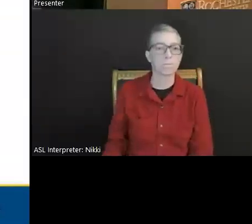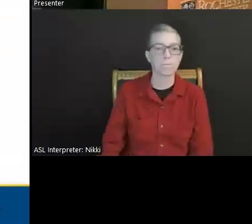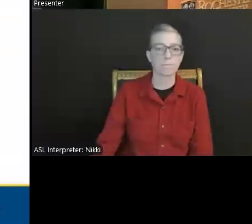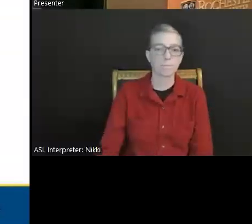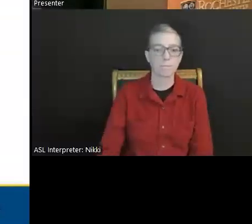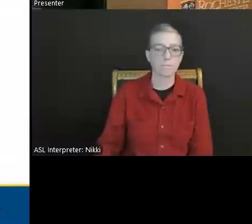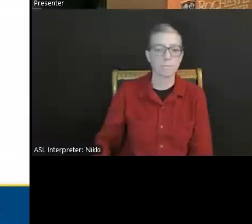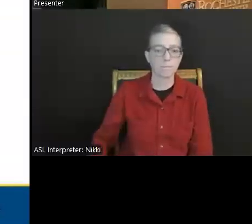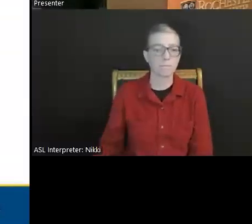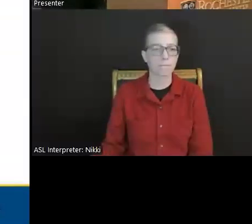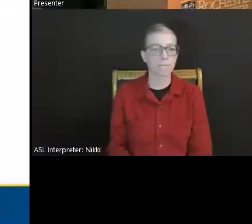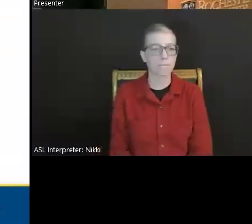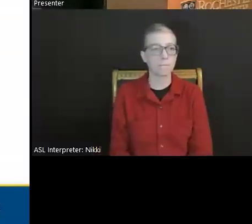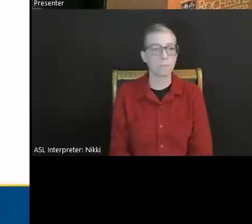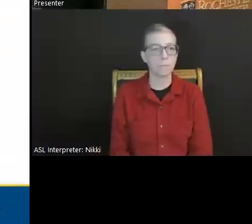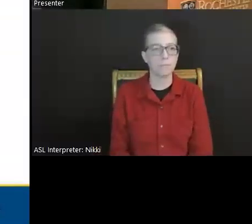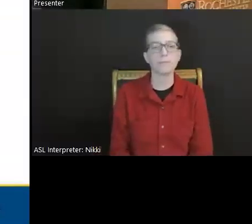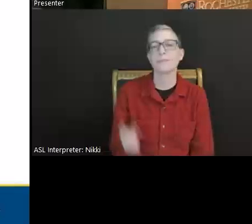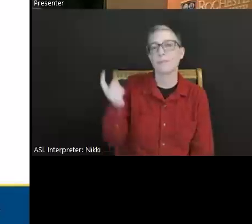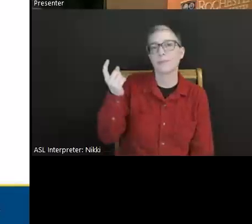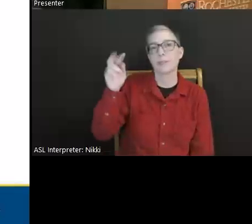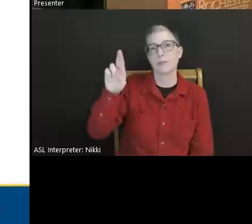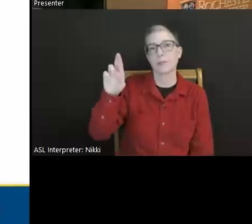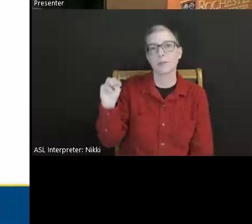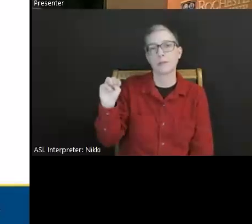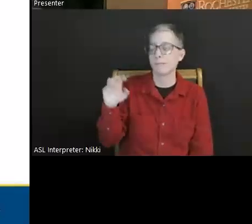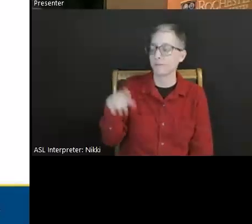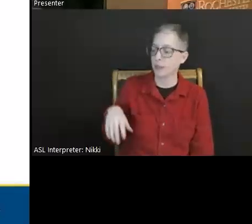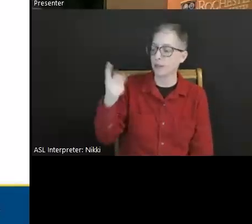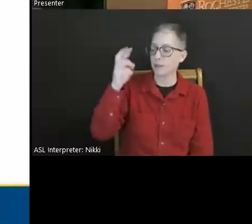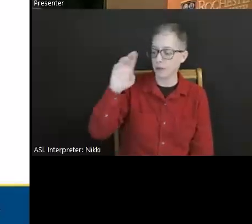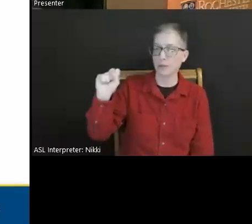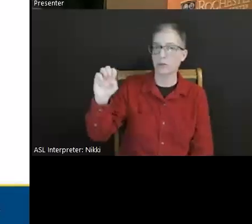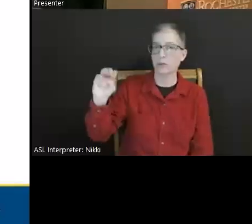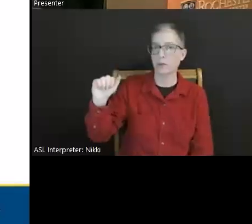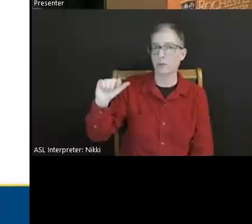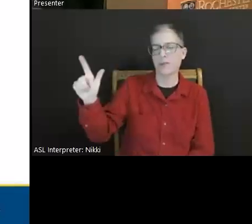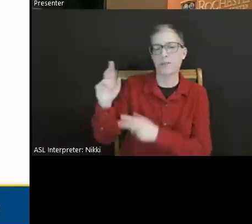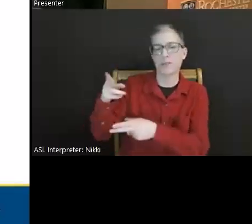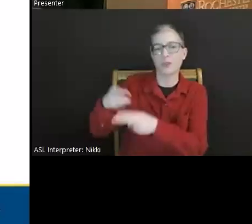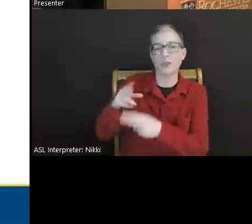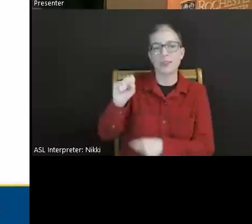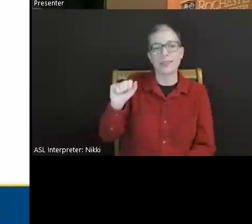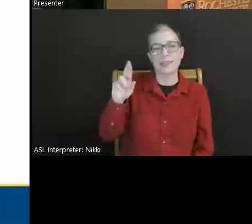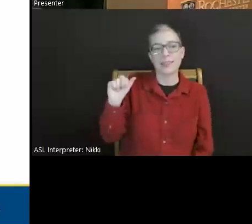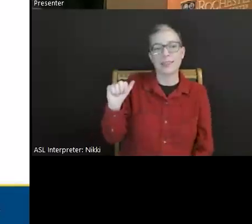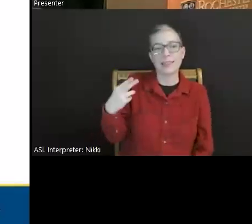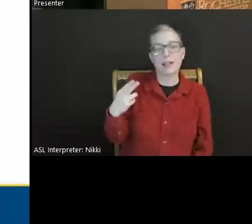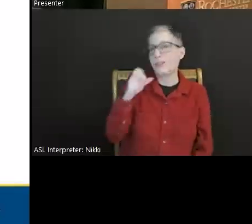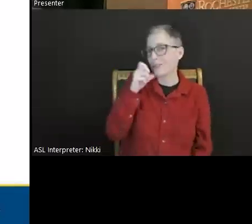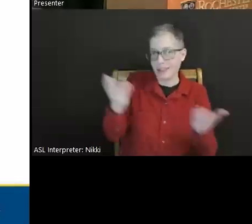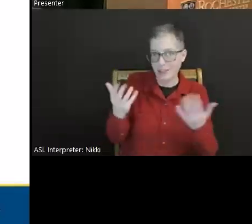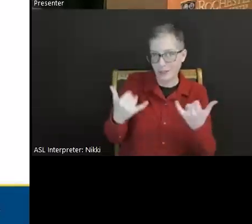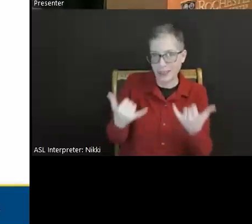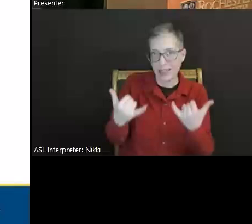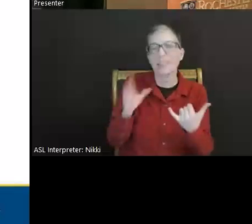All right. So as Dr. Small mentioned, unfortunately, Sarah was unable to be here with us today, so I'm going to do my best to kind of capture